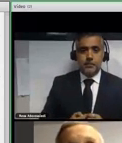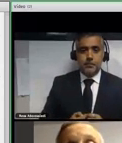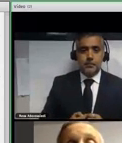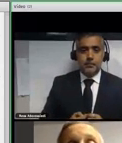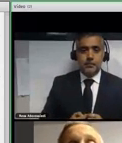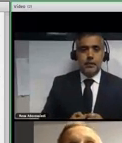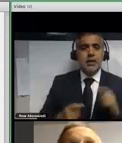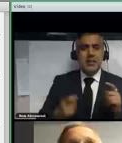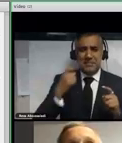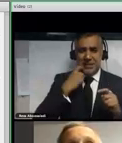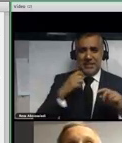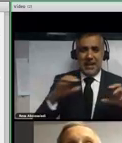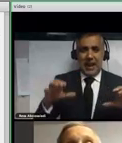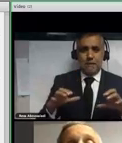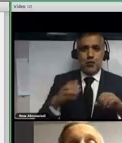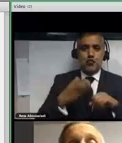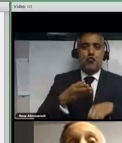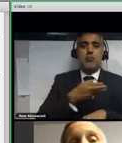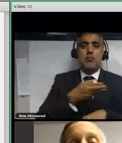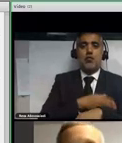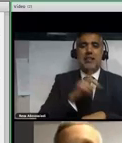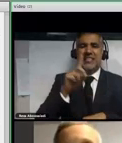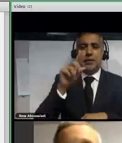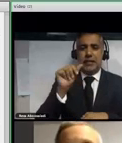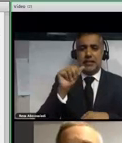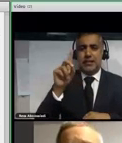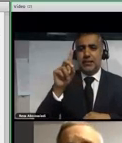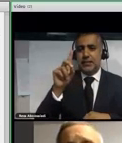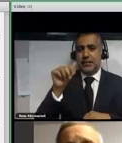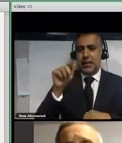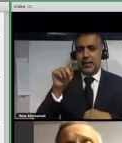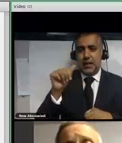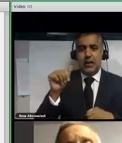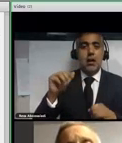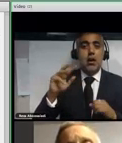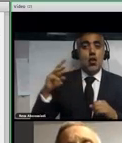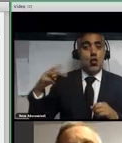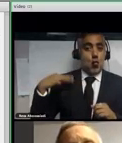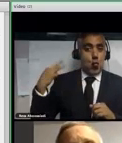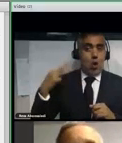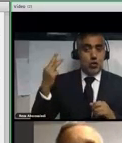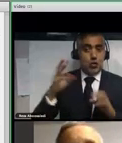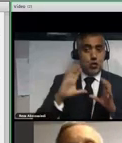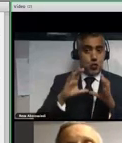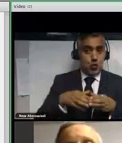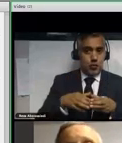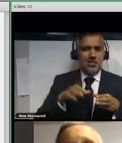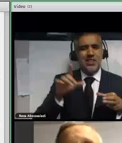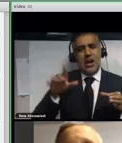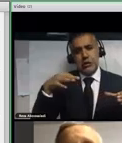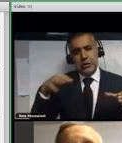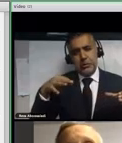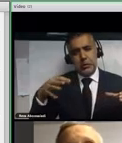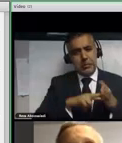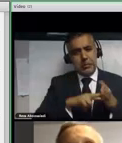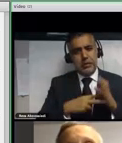there have been recent efforts to improve disability data. The Washington group I should explain what the Washington Group is. It's not a